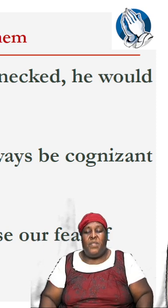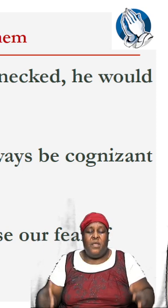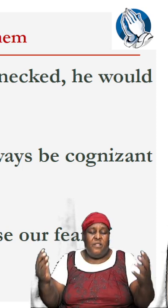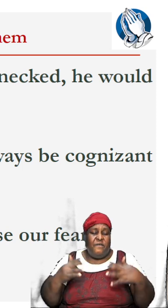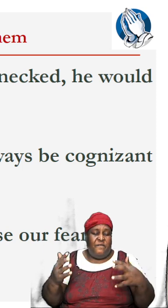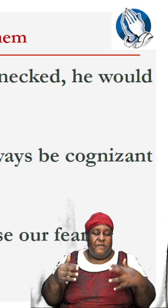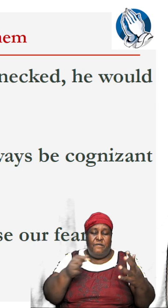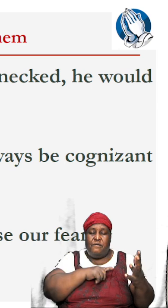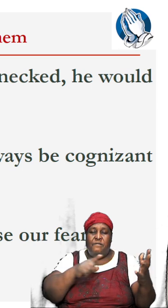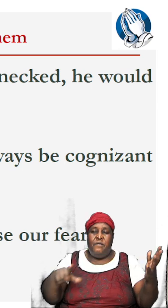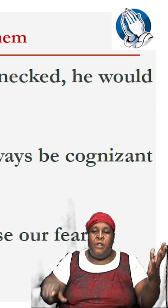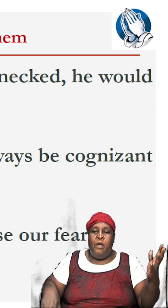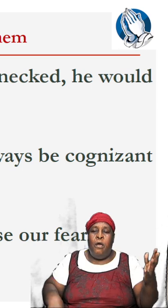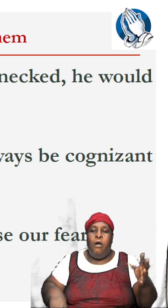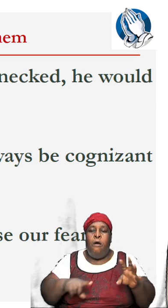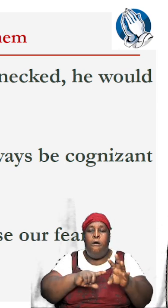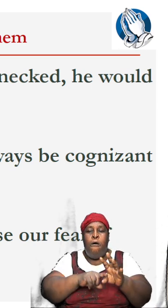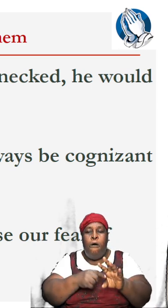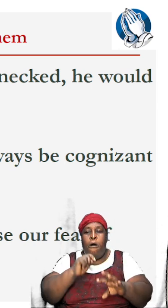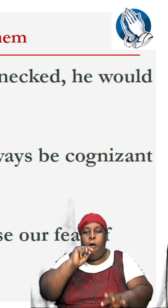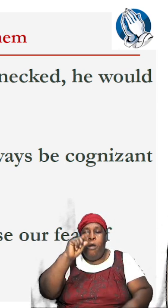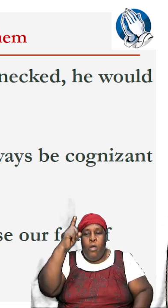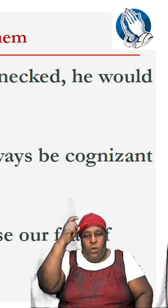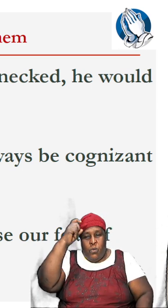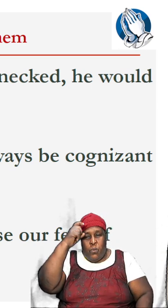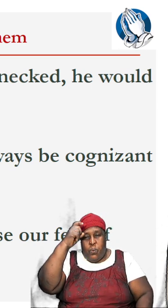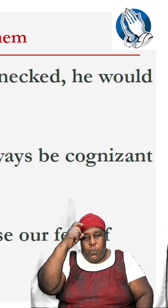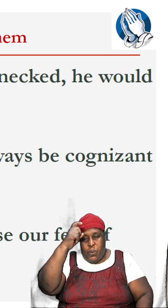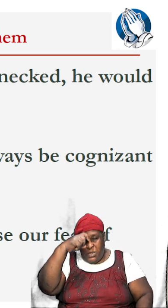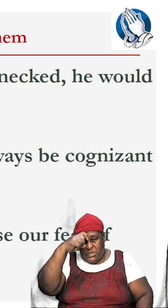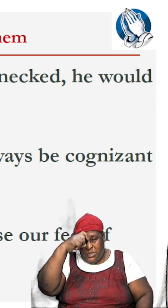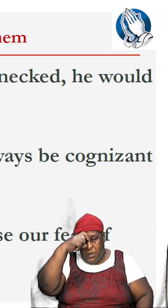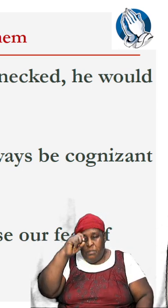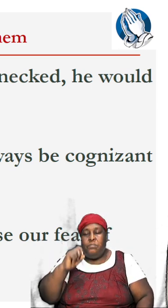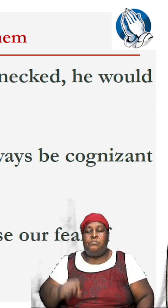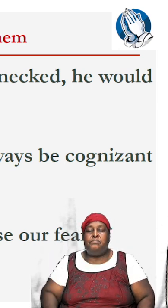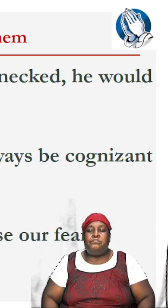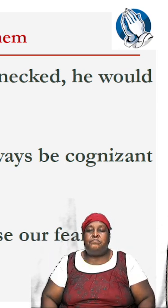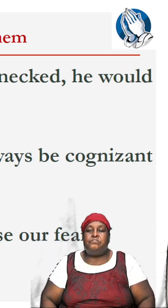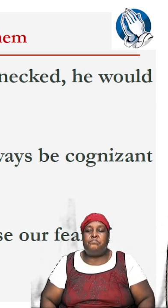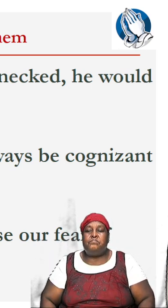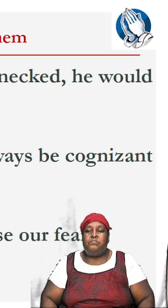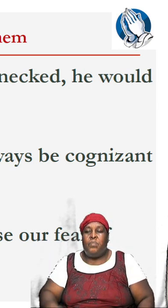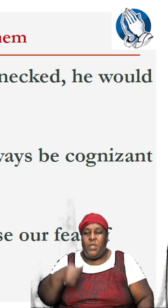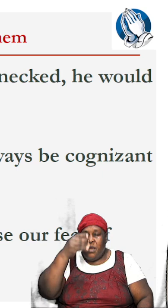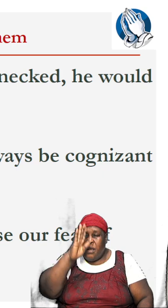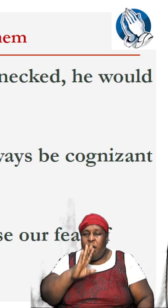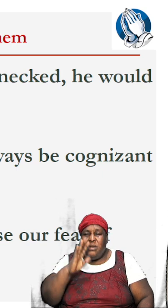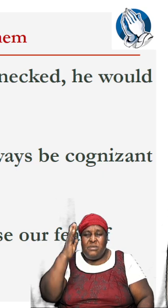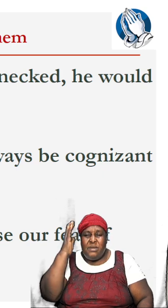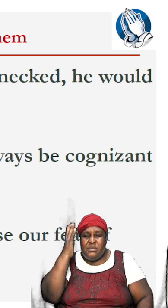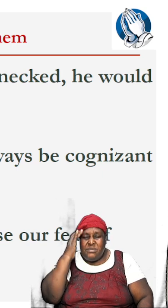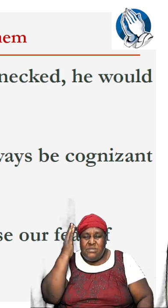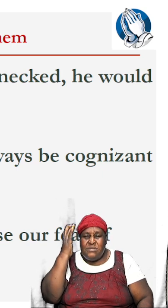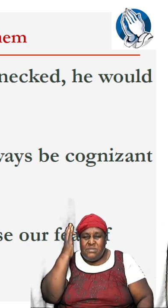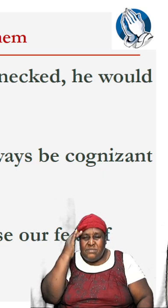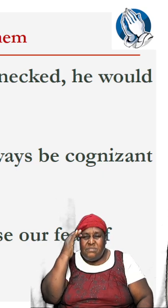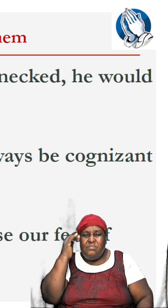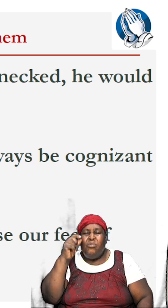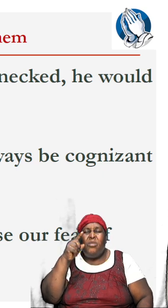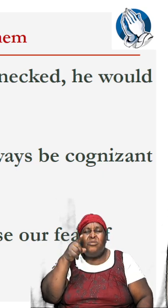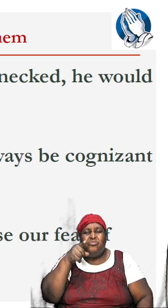of the Lord is the beginning of wisdom. In other words, praise God, God is concerned that you become